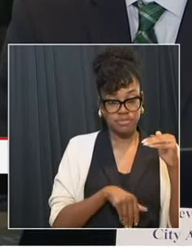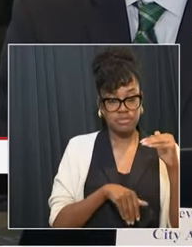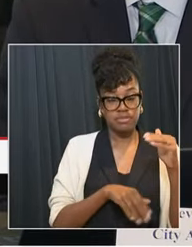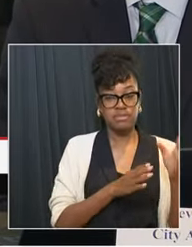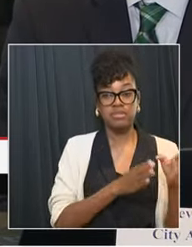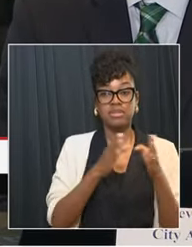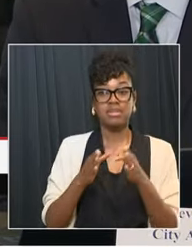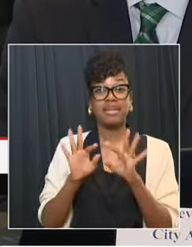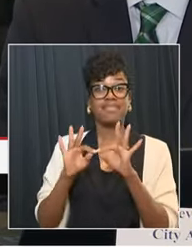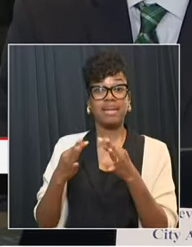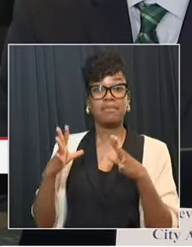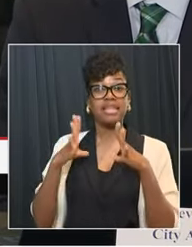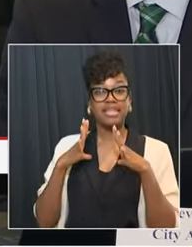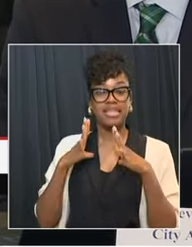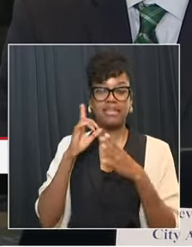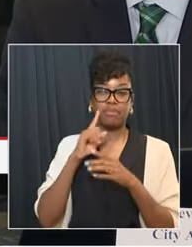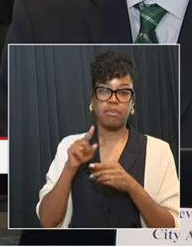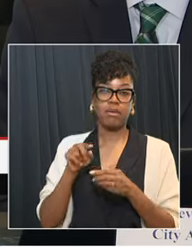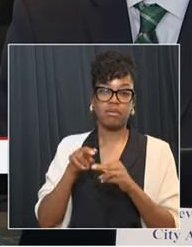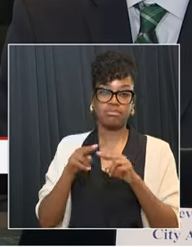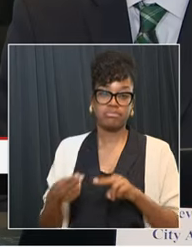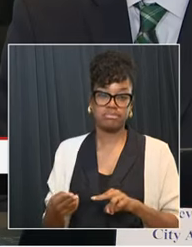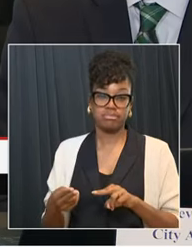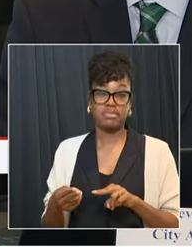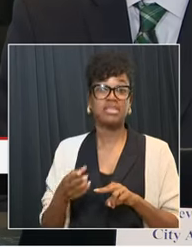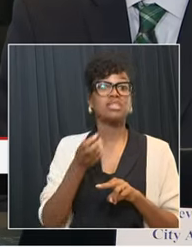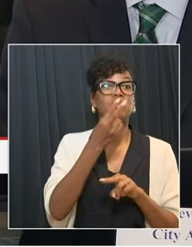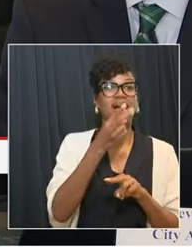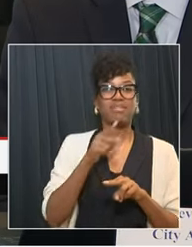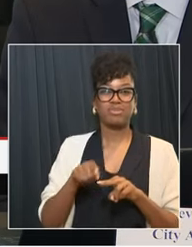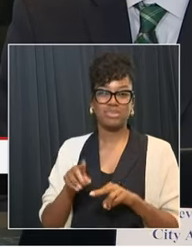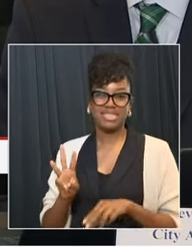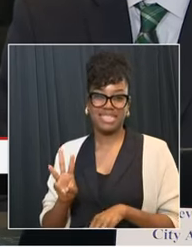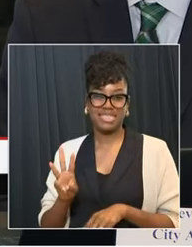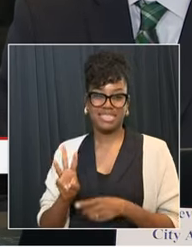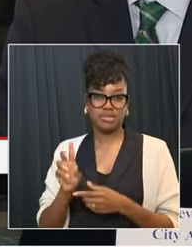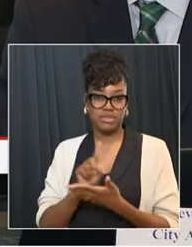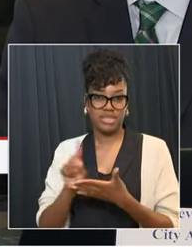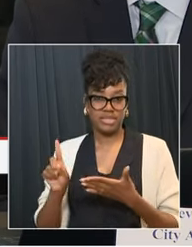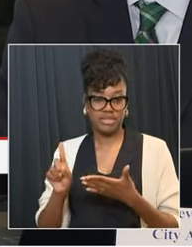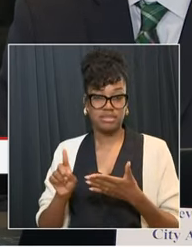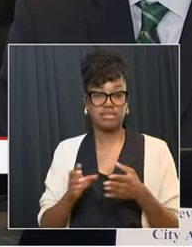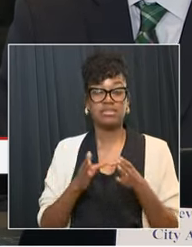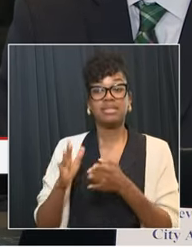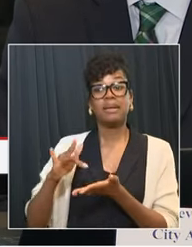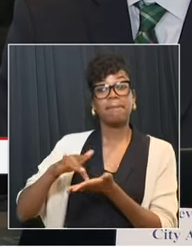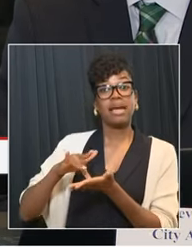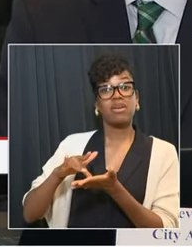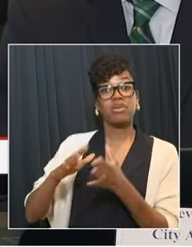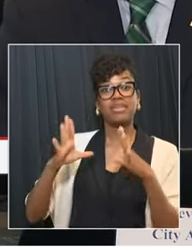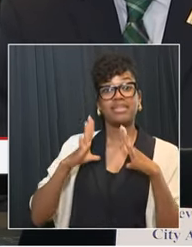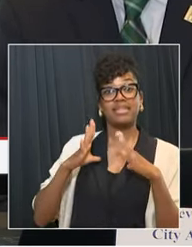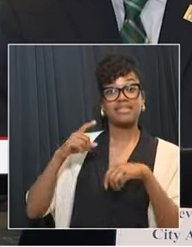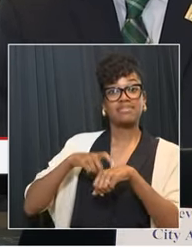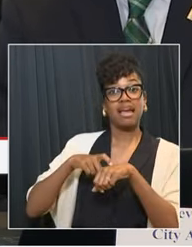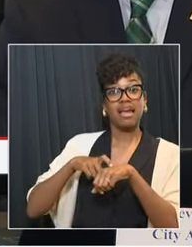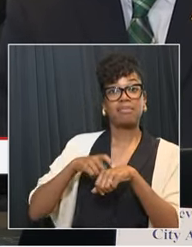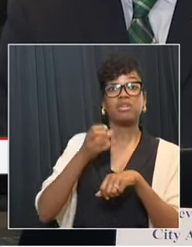family leave will go down to 6 from 12, and the maximum weeks for own medical leave will go down from 12 to